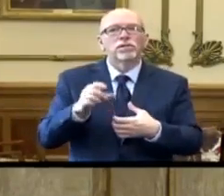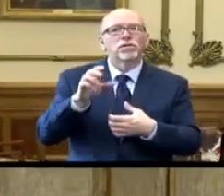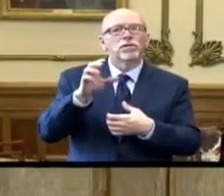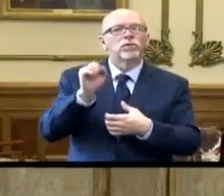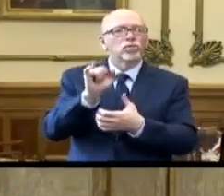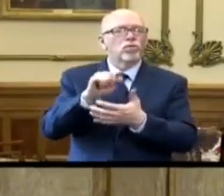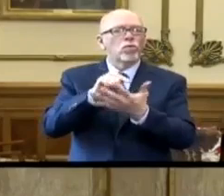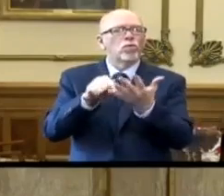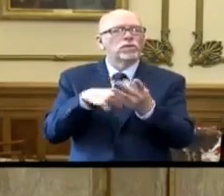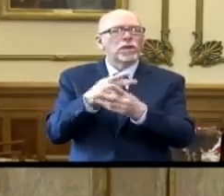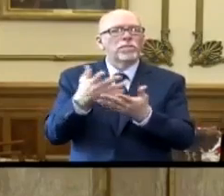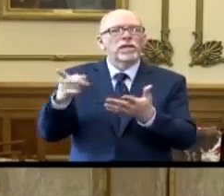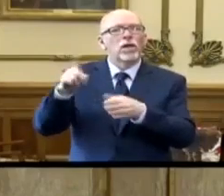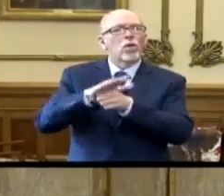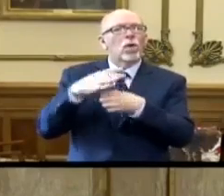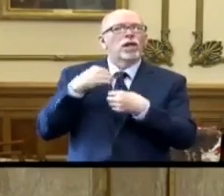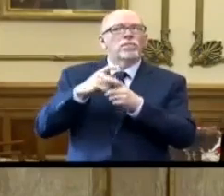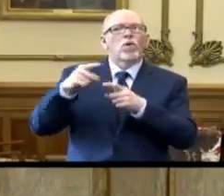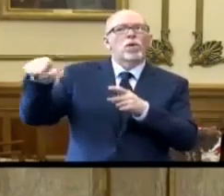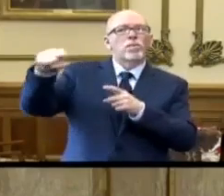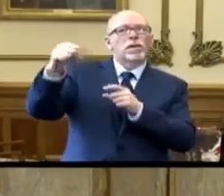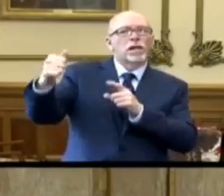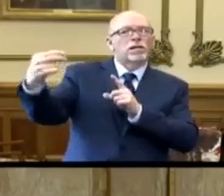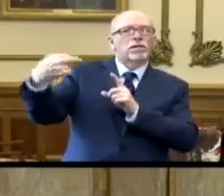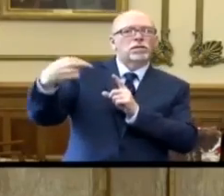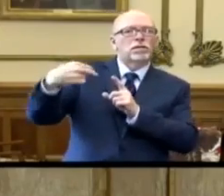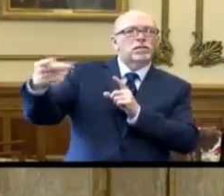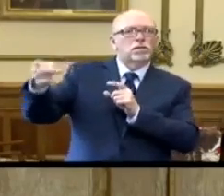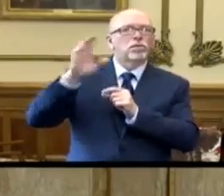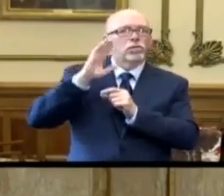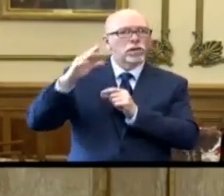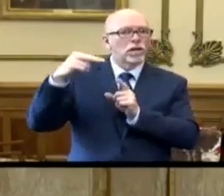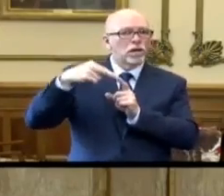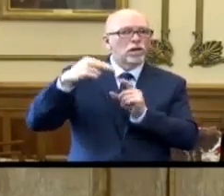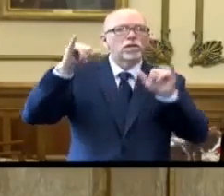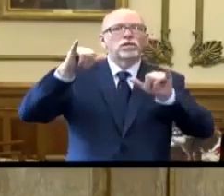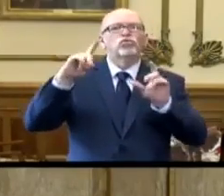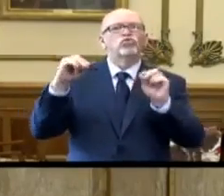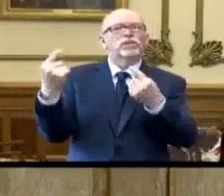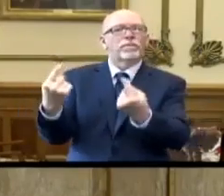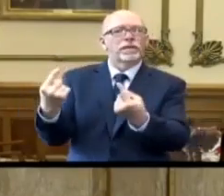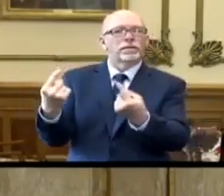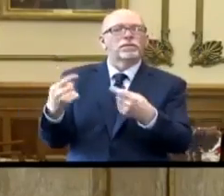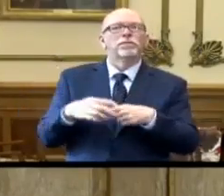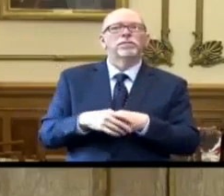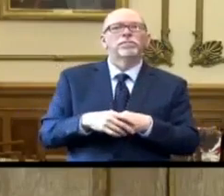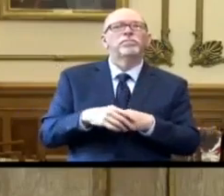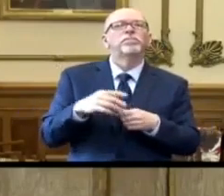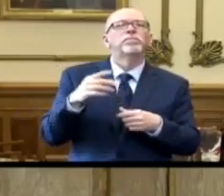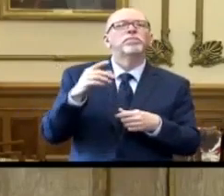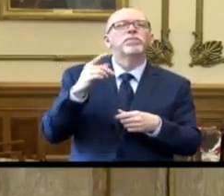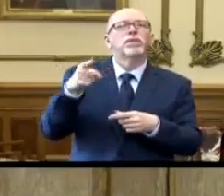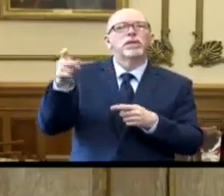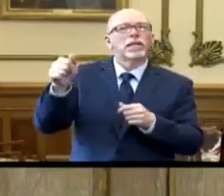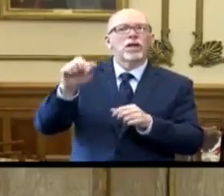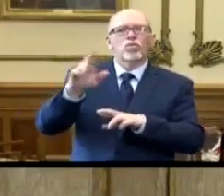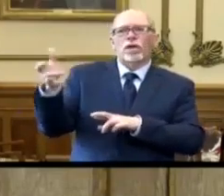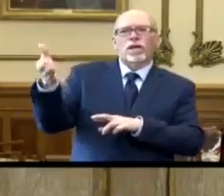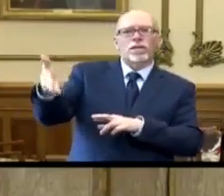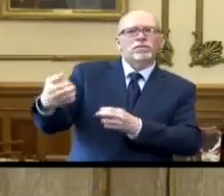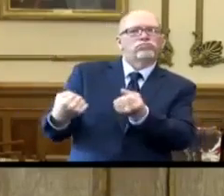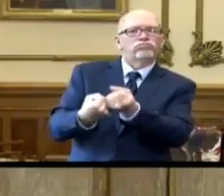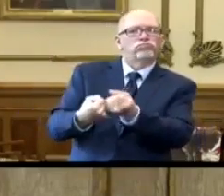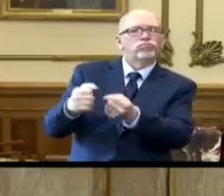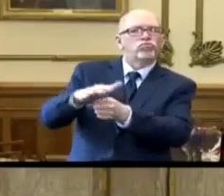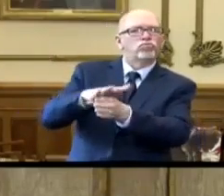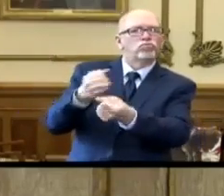are the things that I'm hoping our local health departments can really take to heart, look at, and then act on. Right? And then be there as that local resource